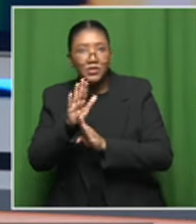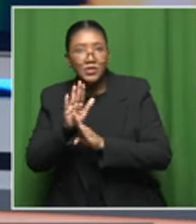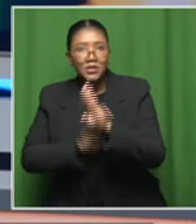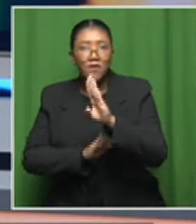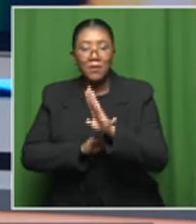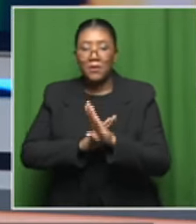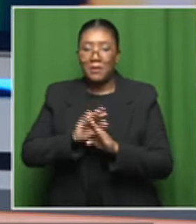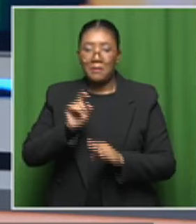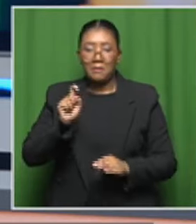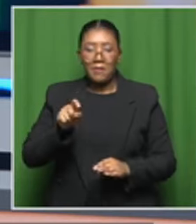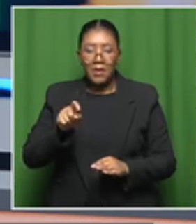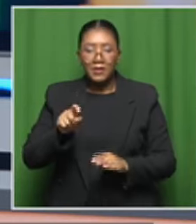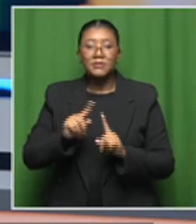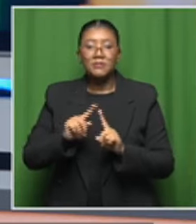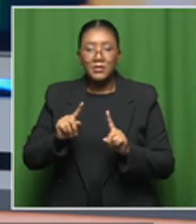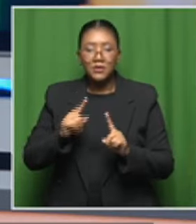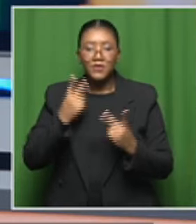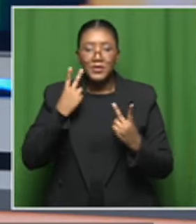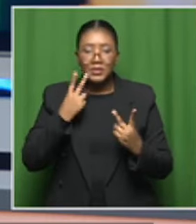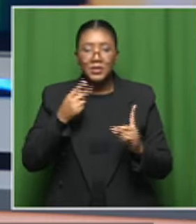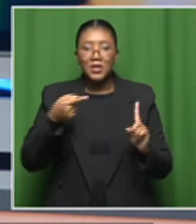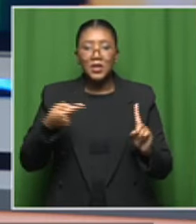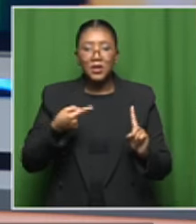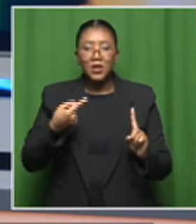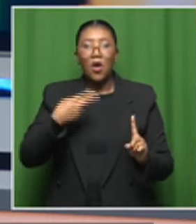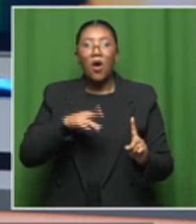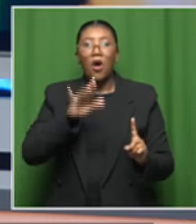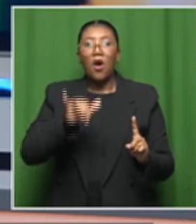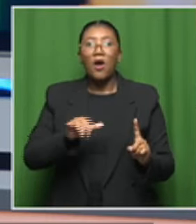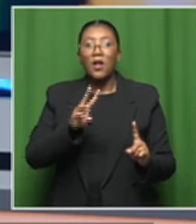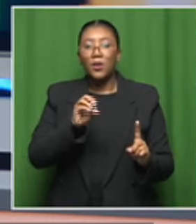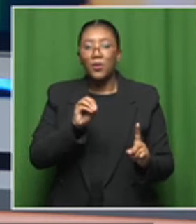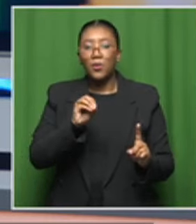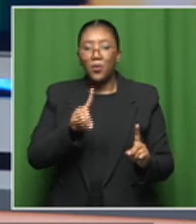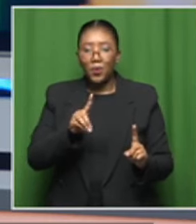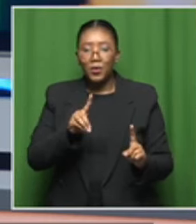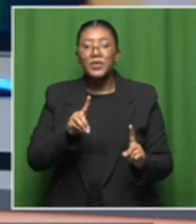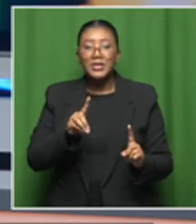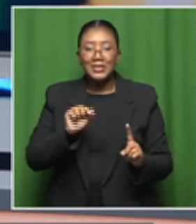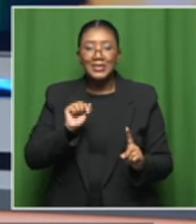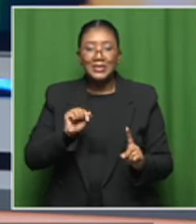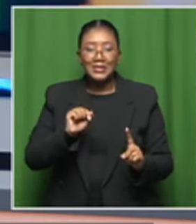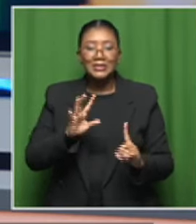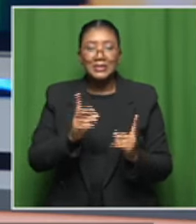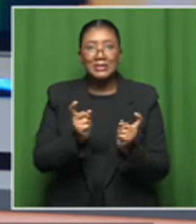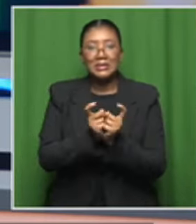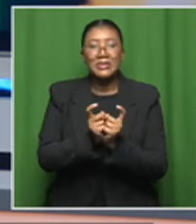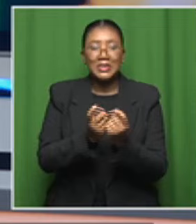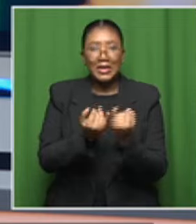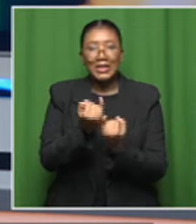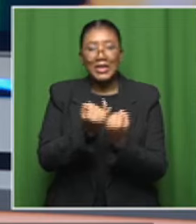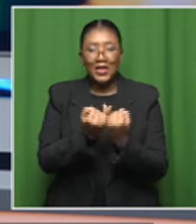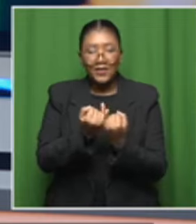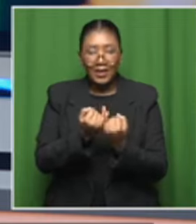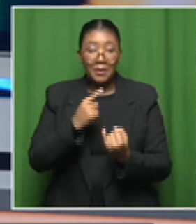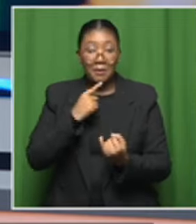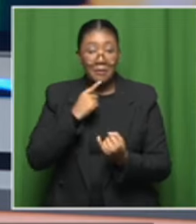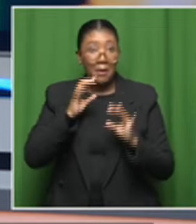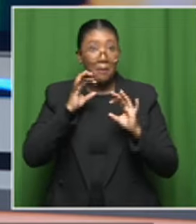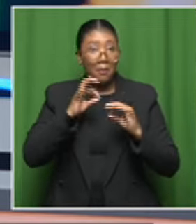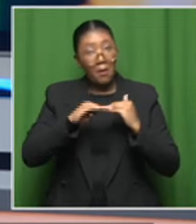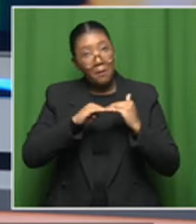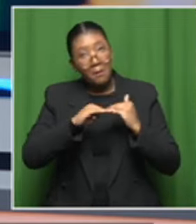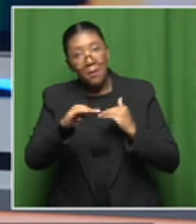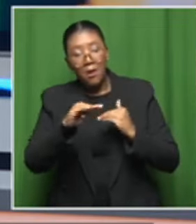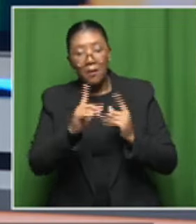look at something like the Hollywood Superbets League, there haven't been consistent matches there. There's impacts, a huge impact